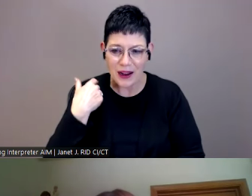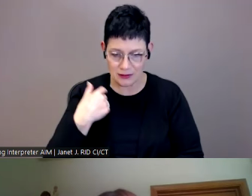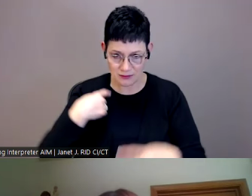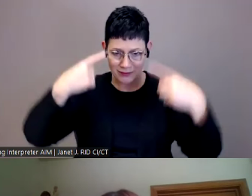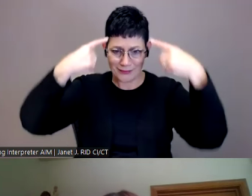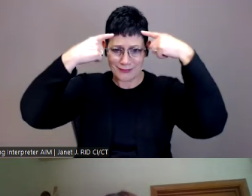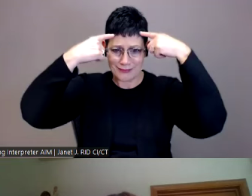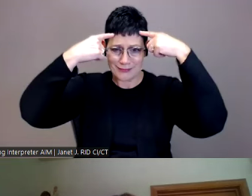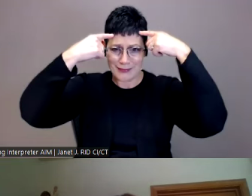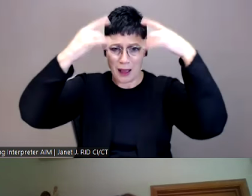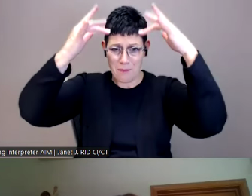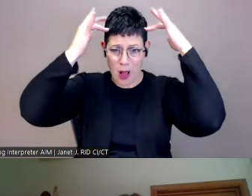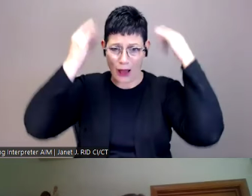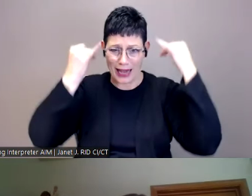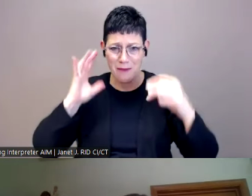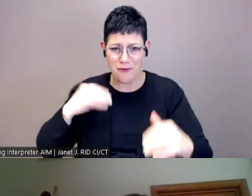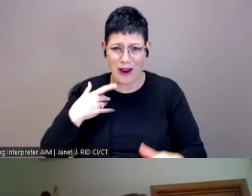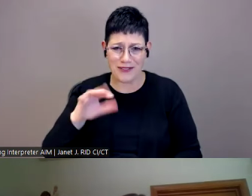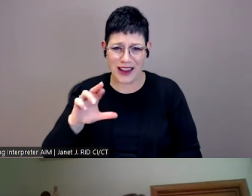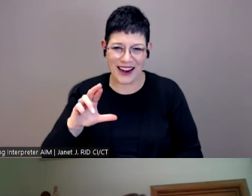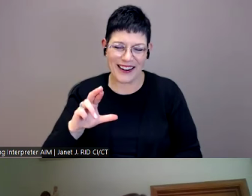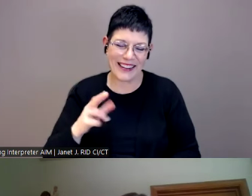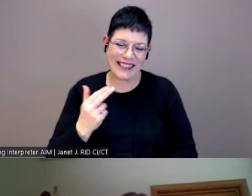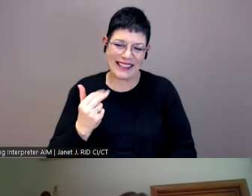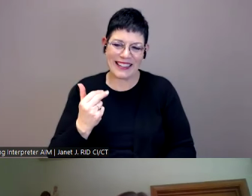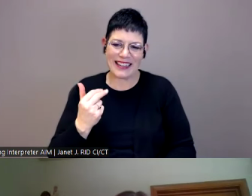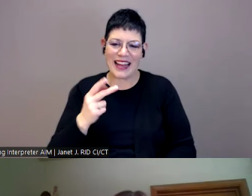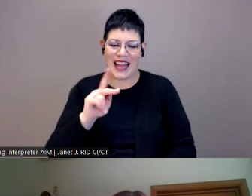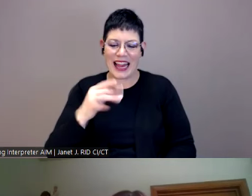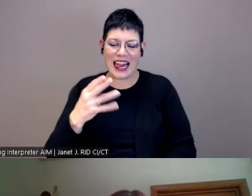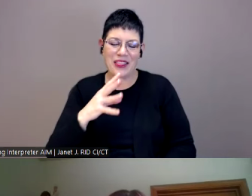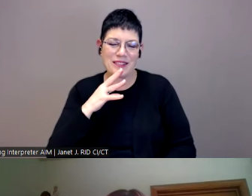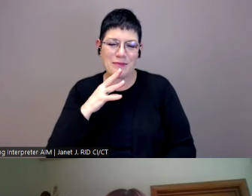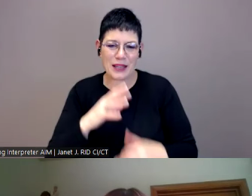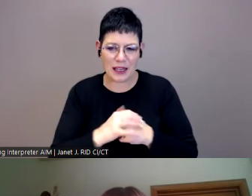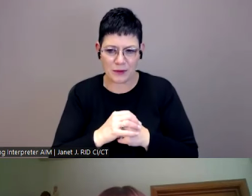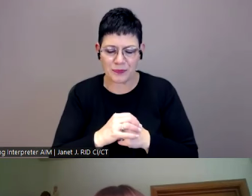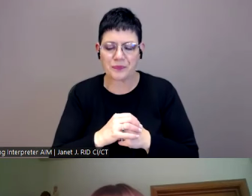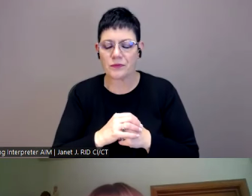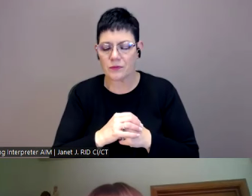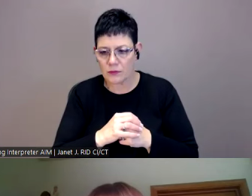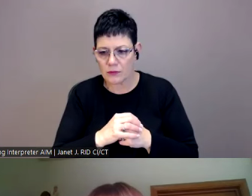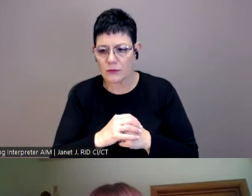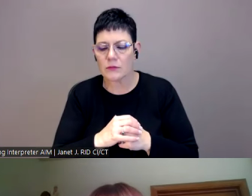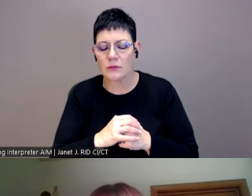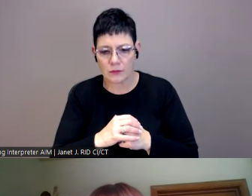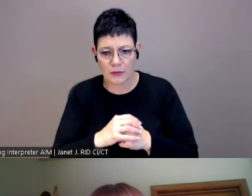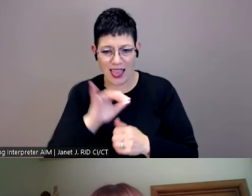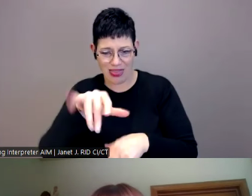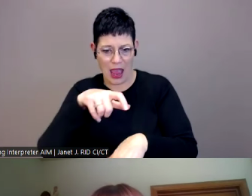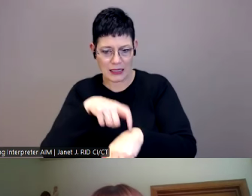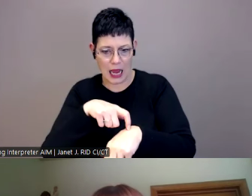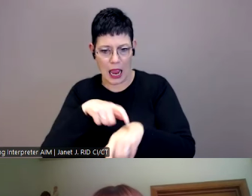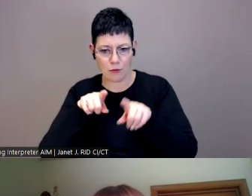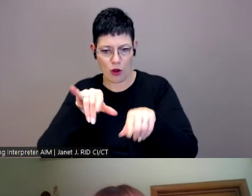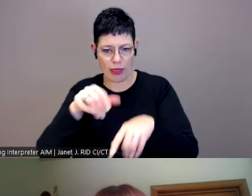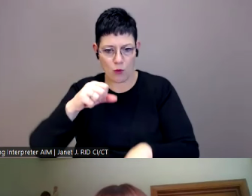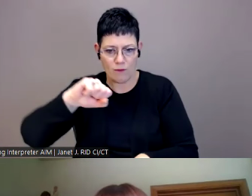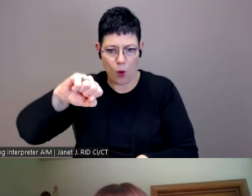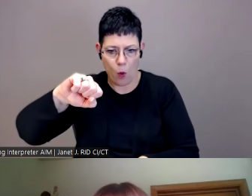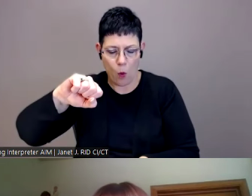too. One of the things, and this is Keith Jones speaking. One of the things that we talked about in that revolt was